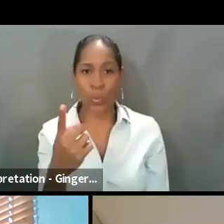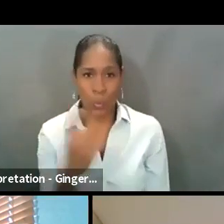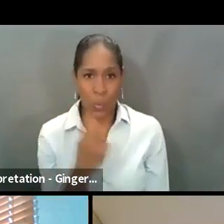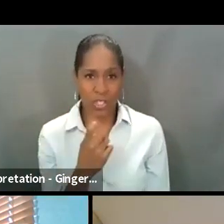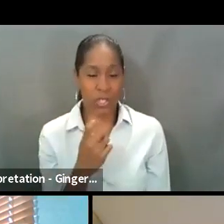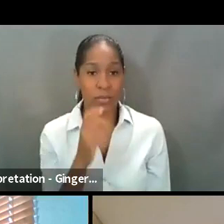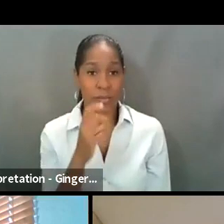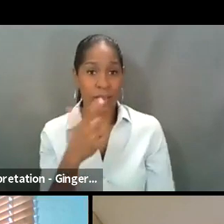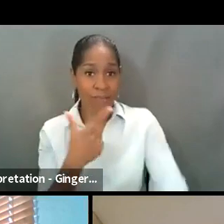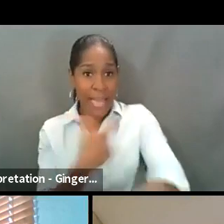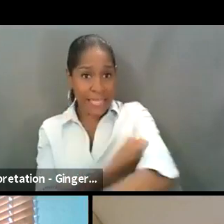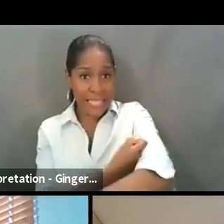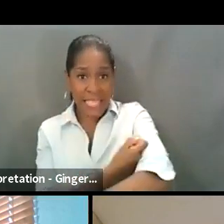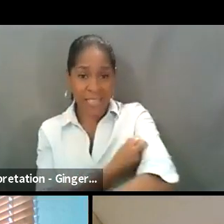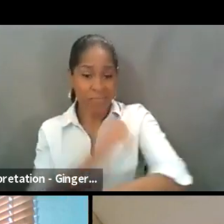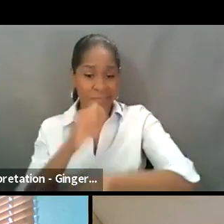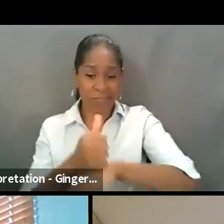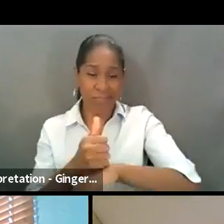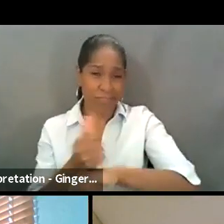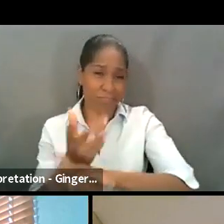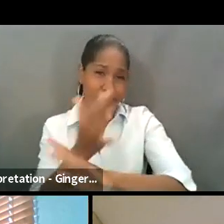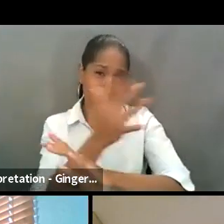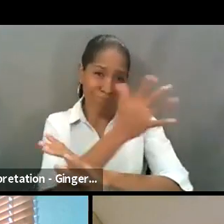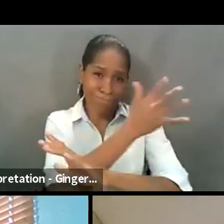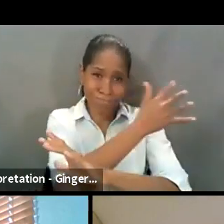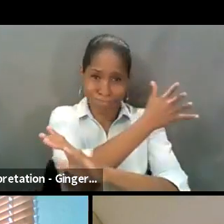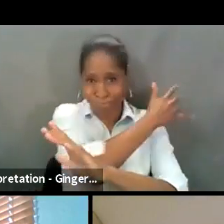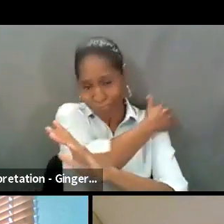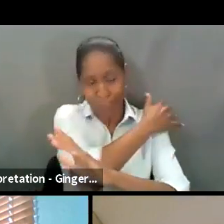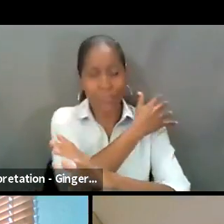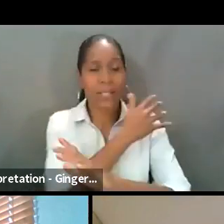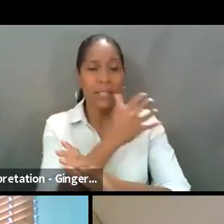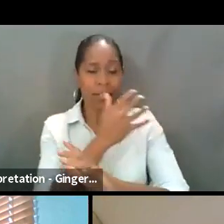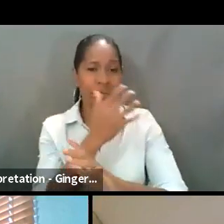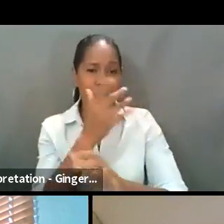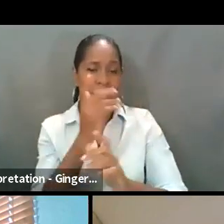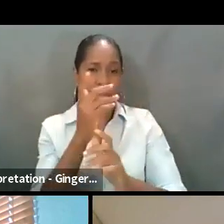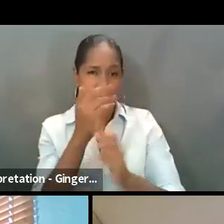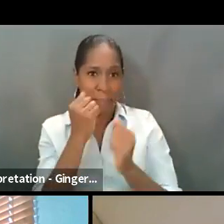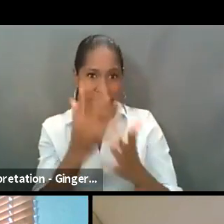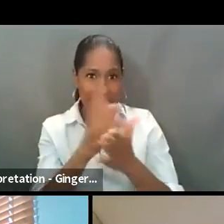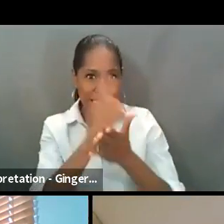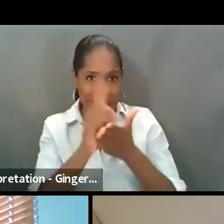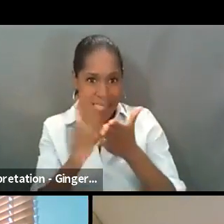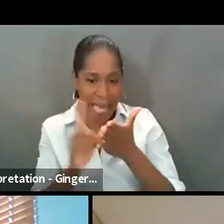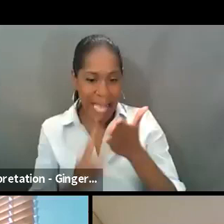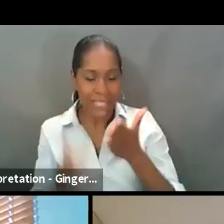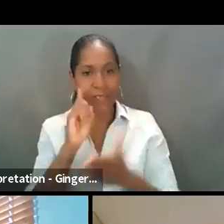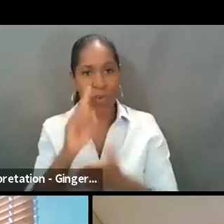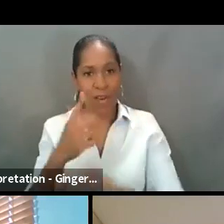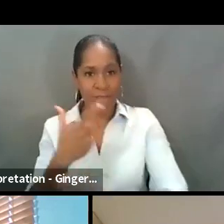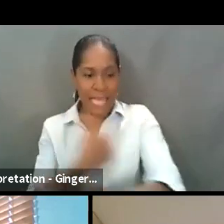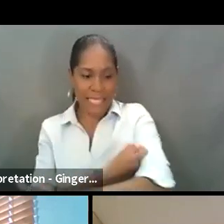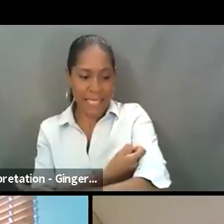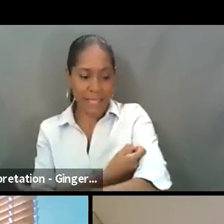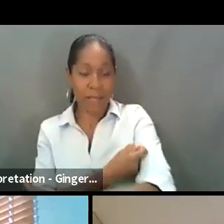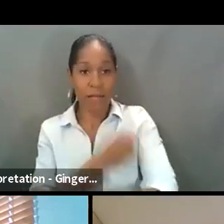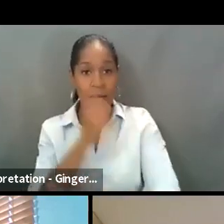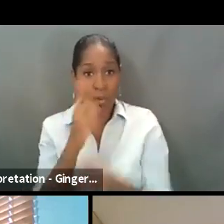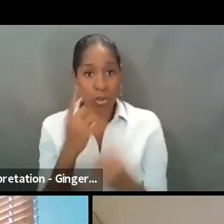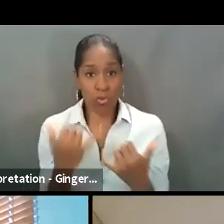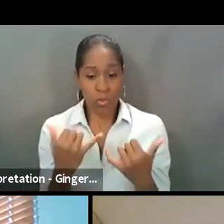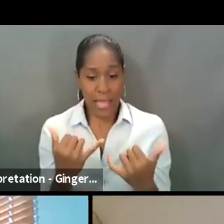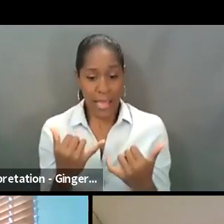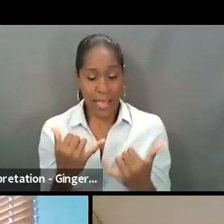long time, and they've gone through many different designs. At this point, the vaccines that we're using